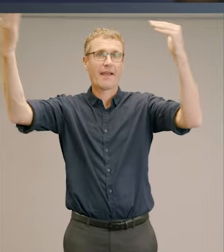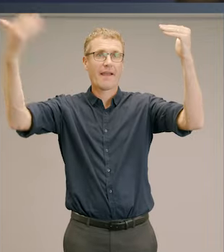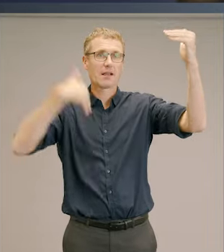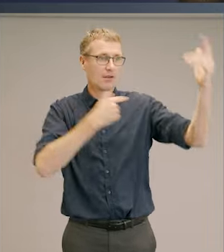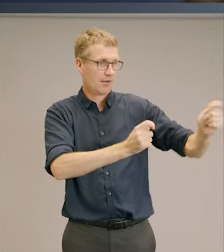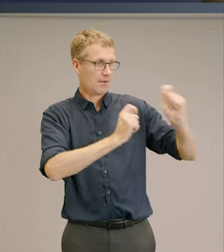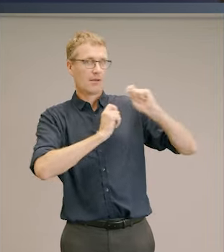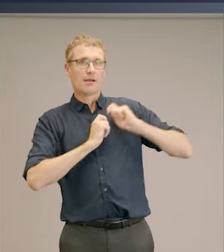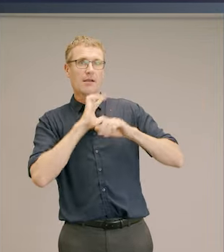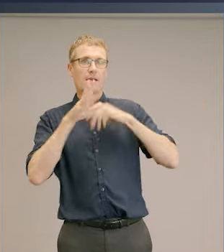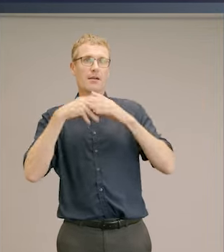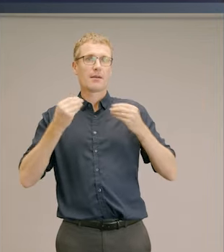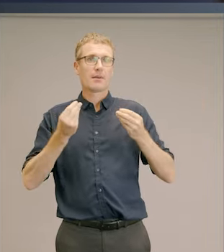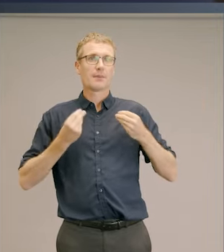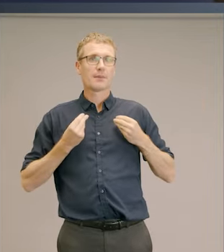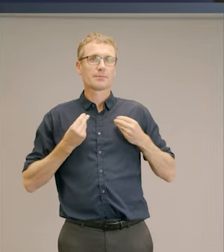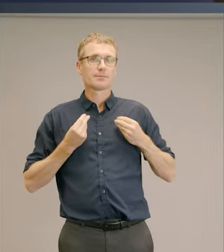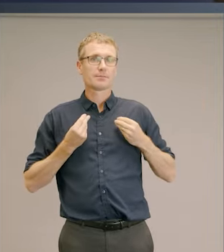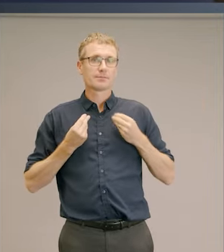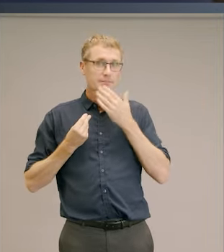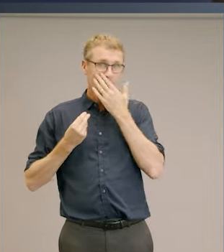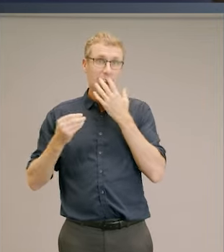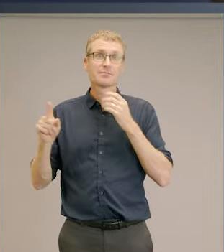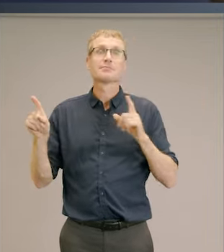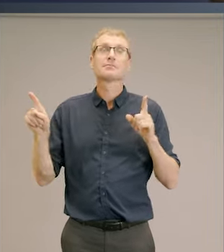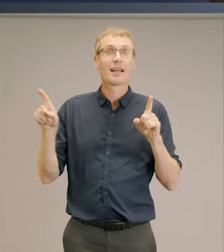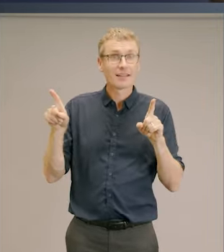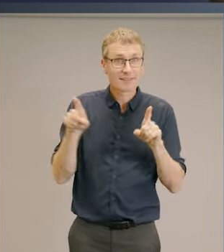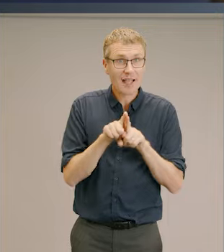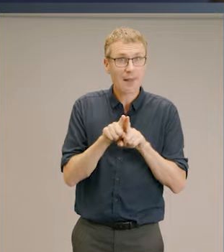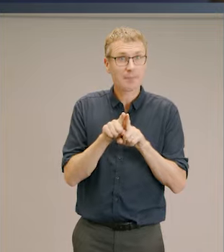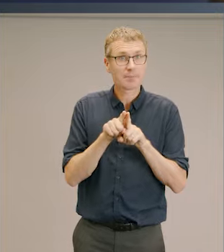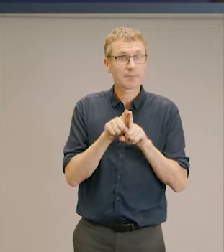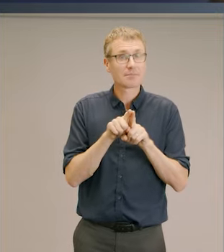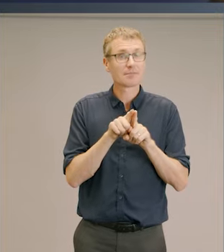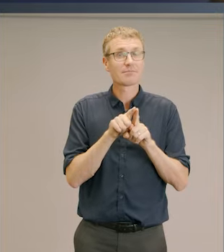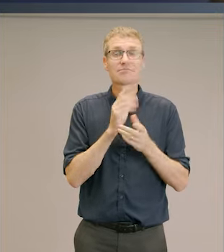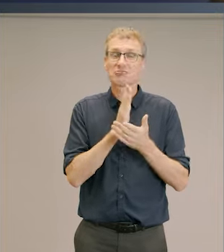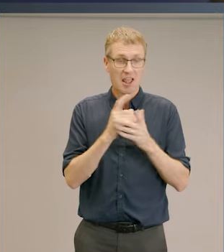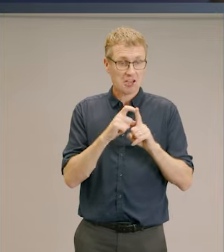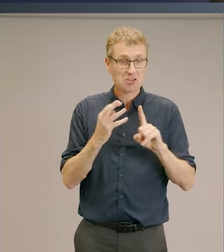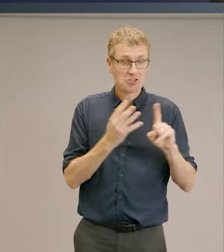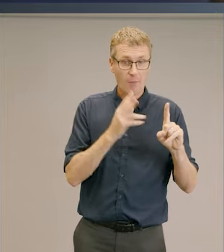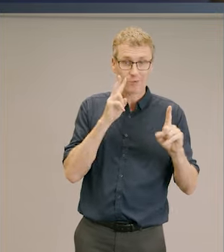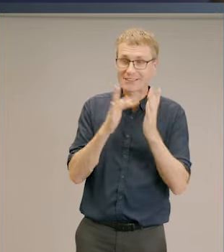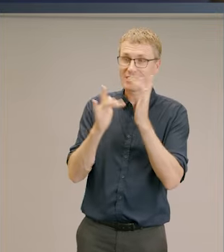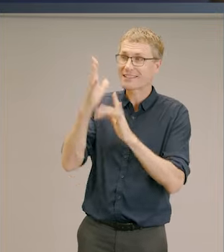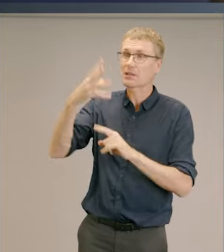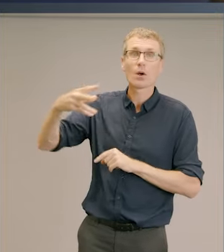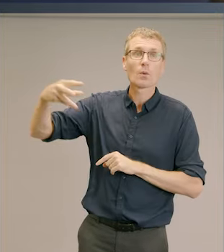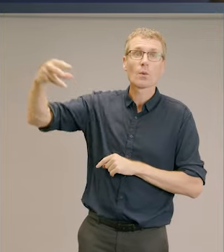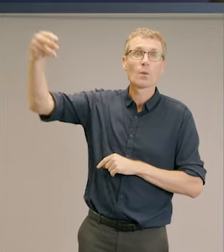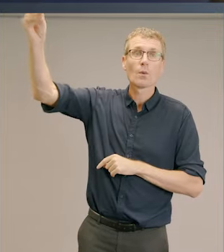ascending, the disciples would have known that they were going to receive a double